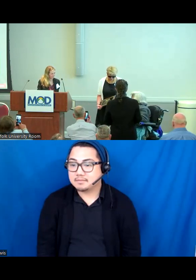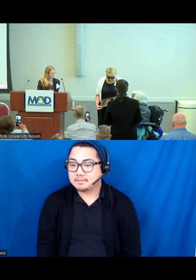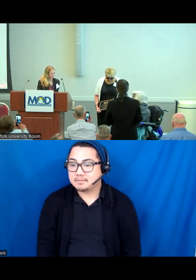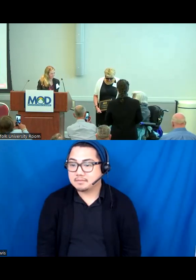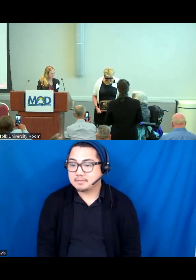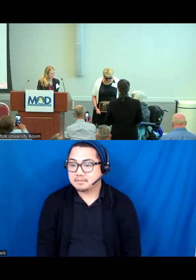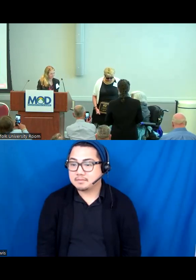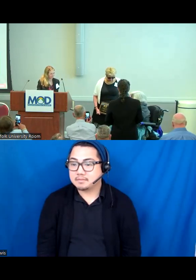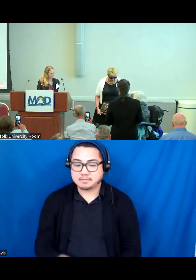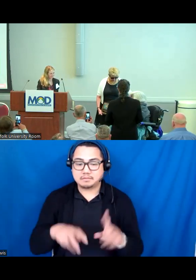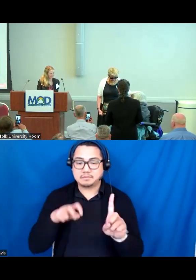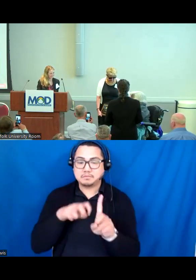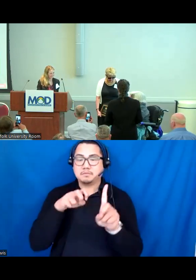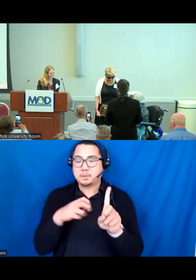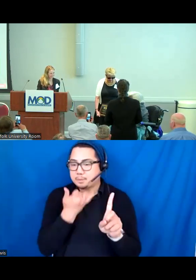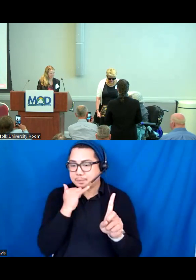Oops.